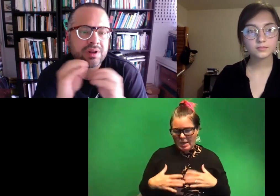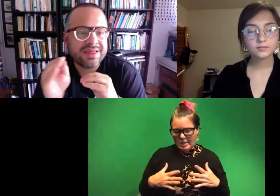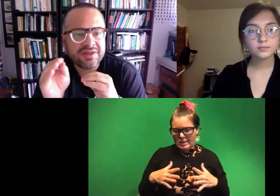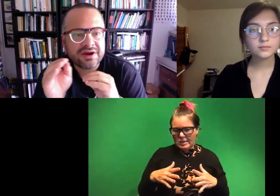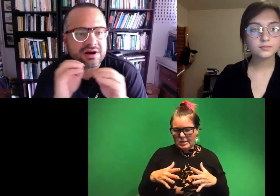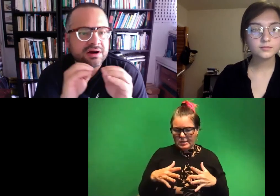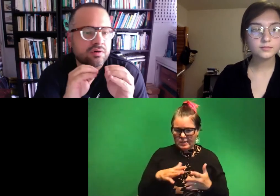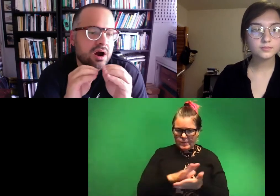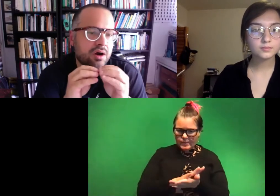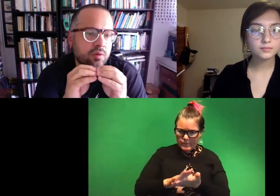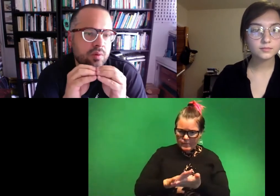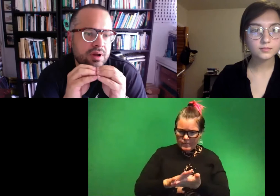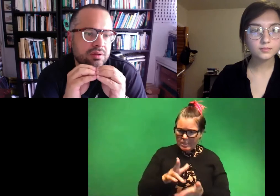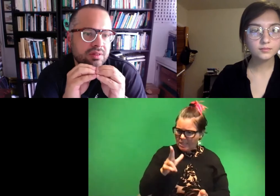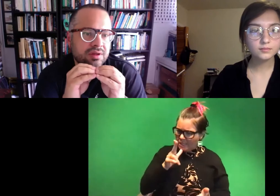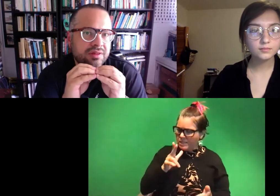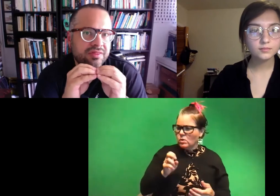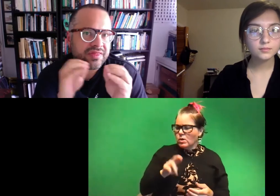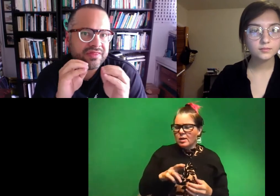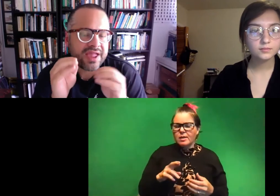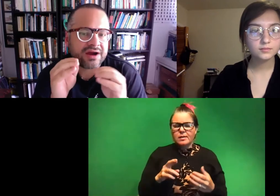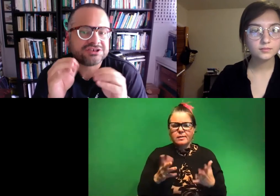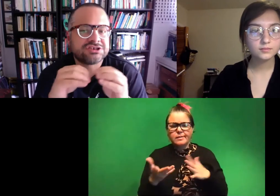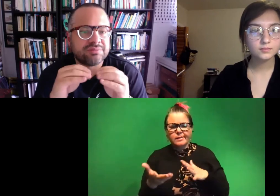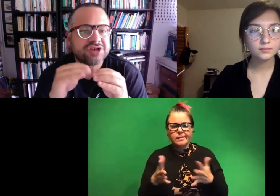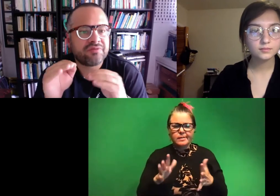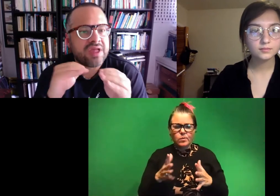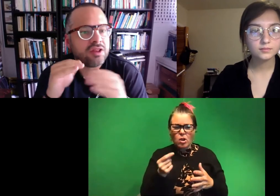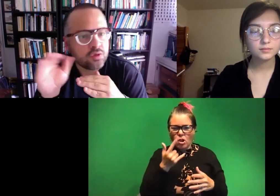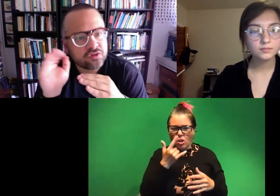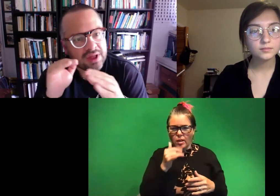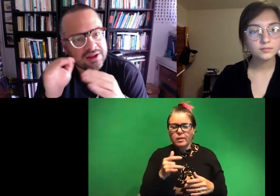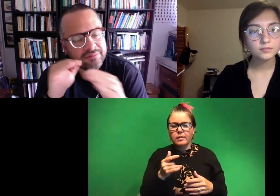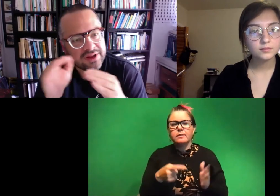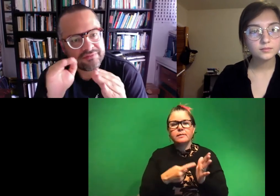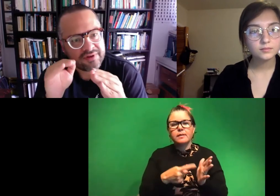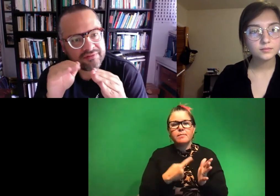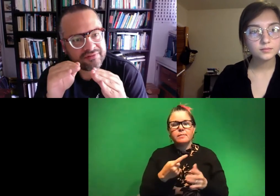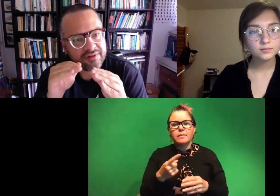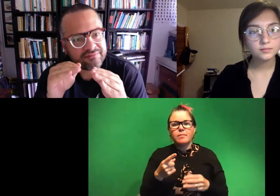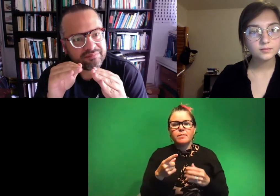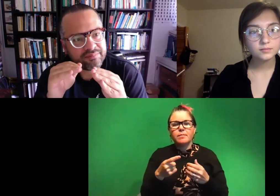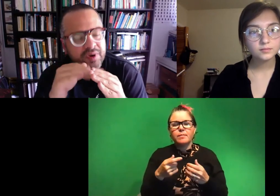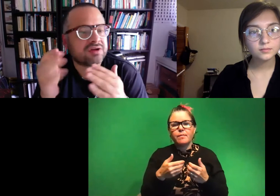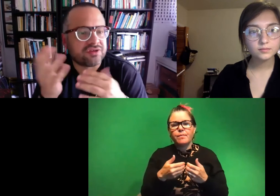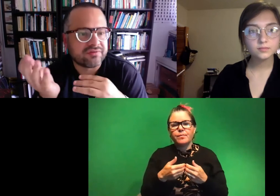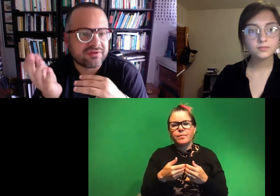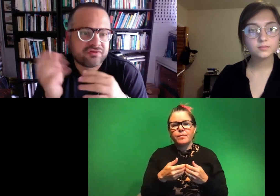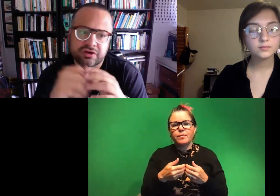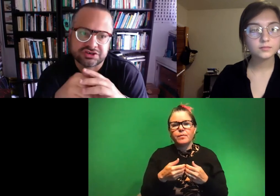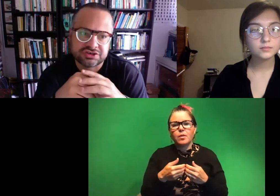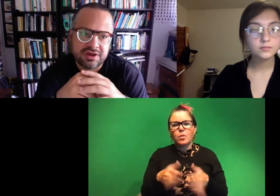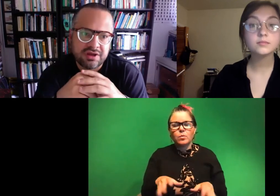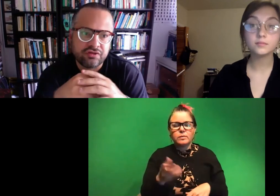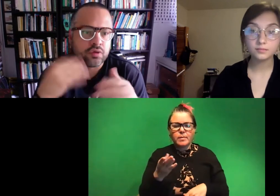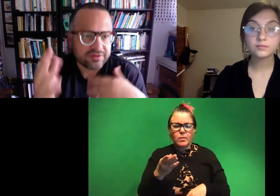how clean they are or how well they are. Sometimes they lose a little bit of parts of these